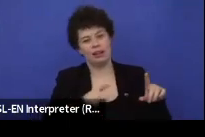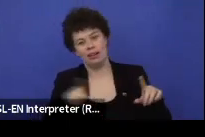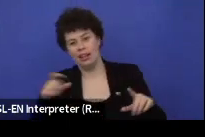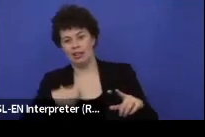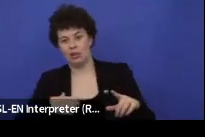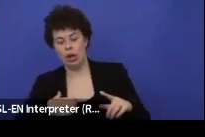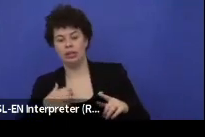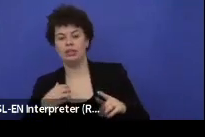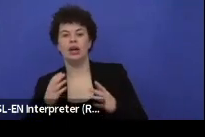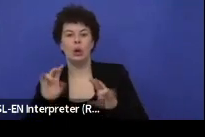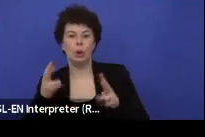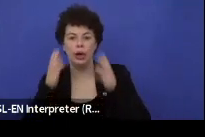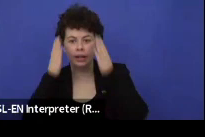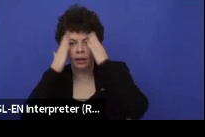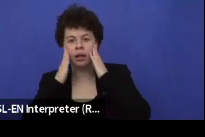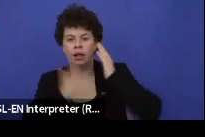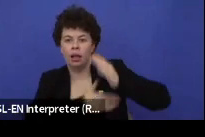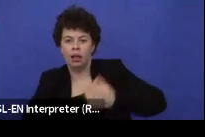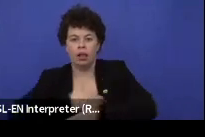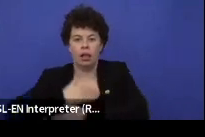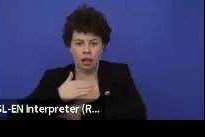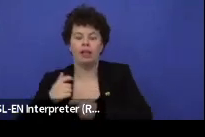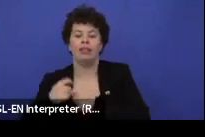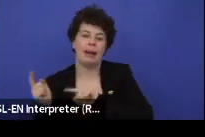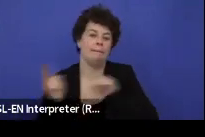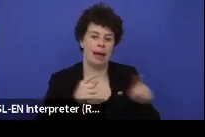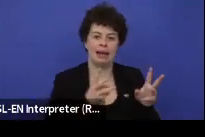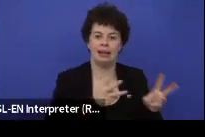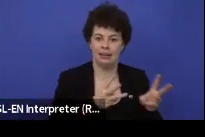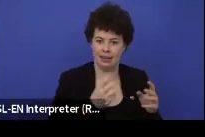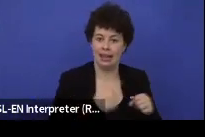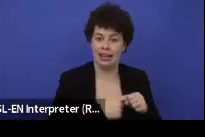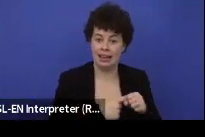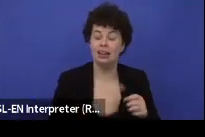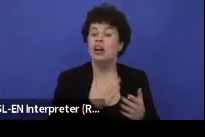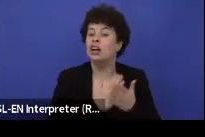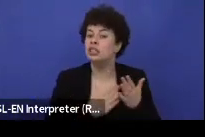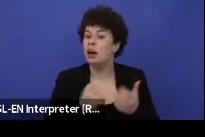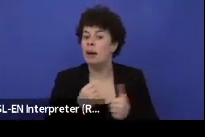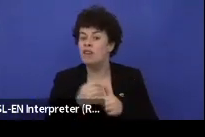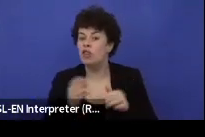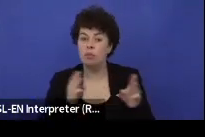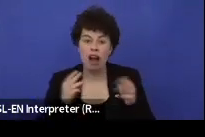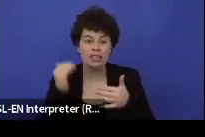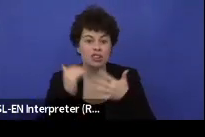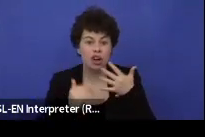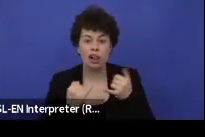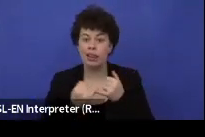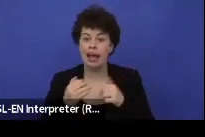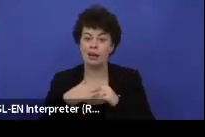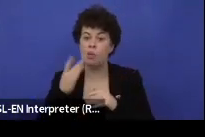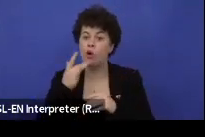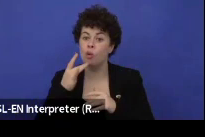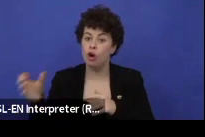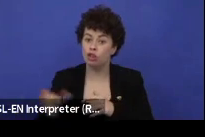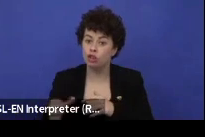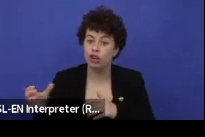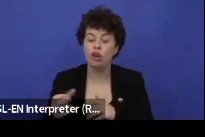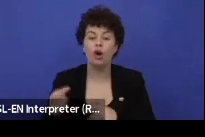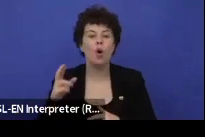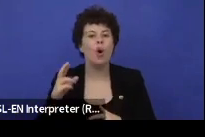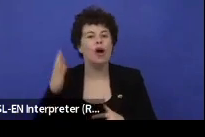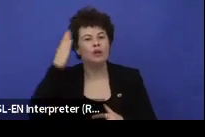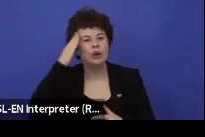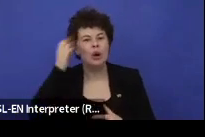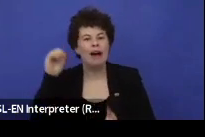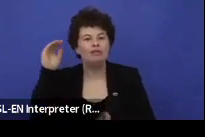People are also taking practical measures, wearing layers, drinking cool drinks, using desk fans. So Betty